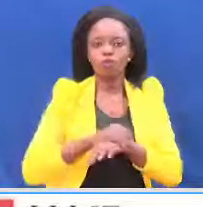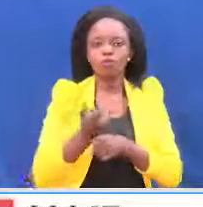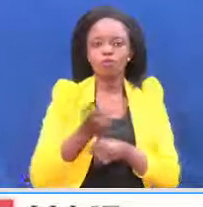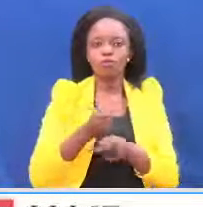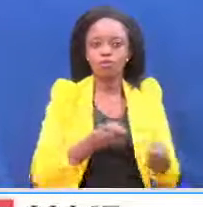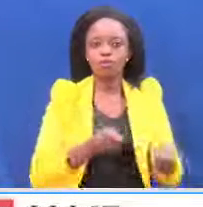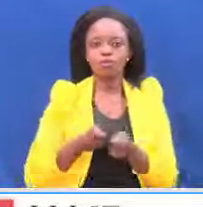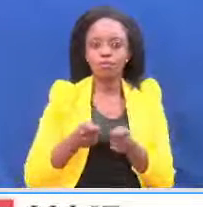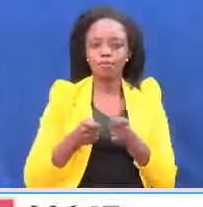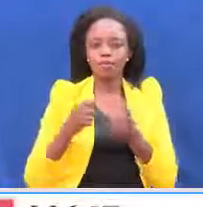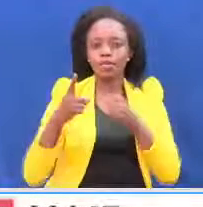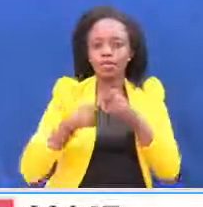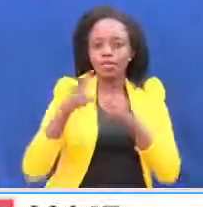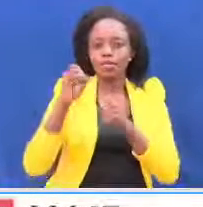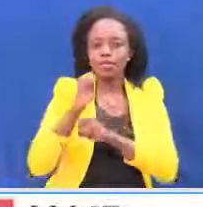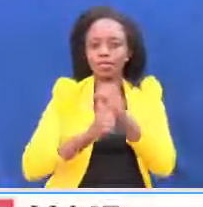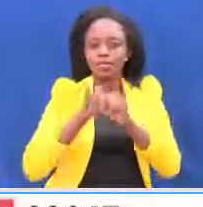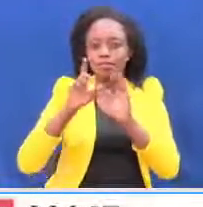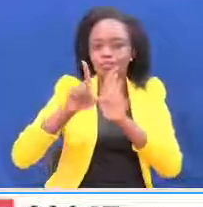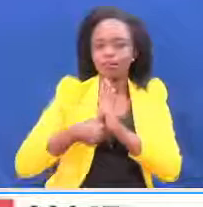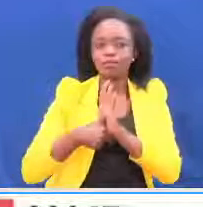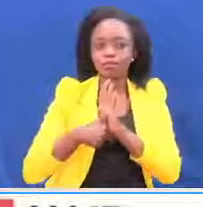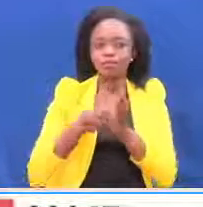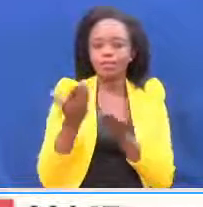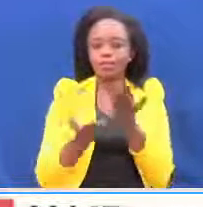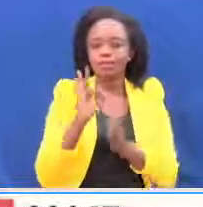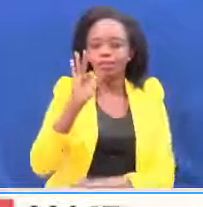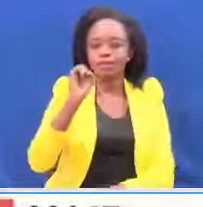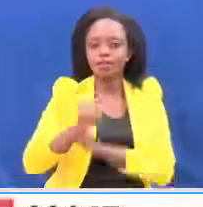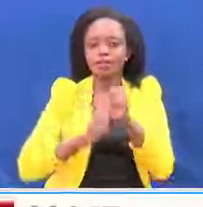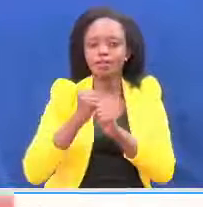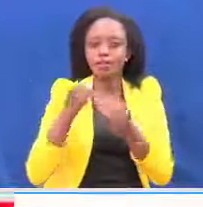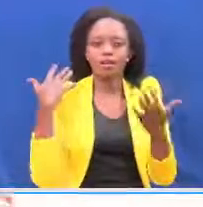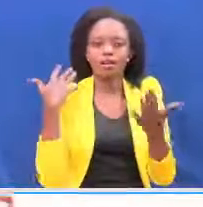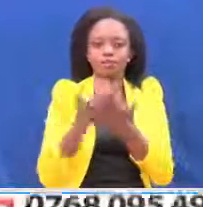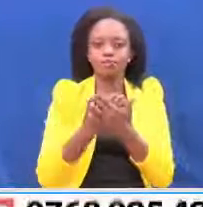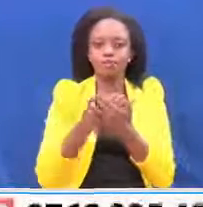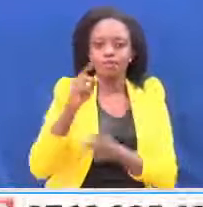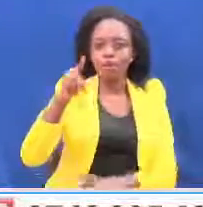as a 60-year-old man having served his 30-year sentence behind bars. Paul Chepukue could not have